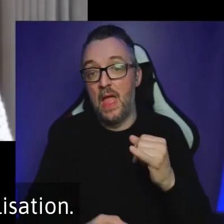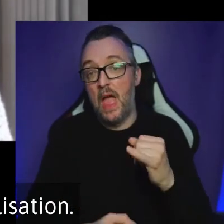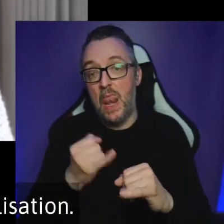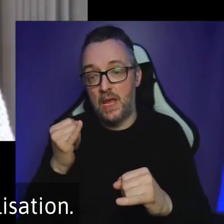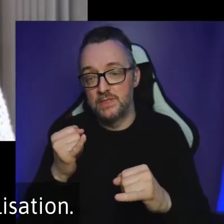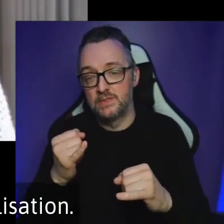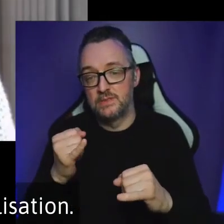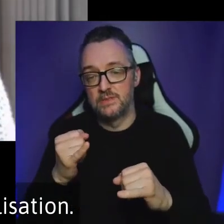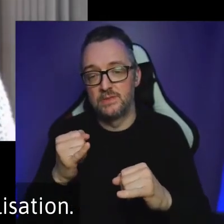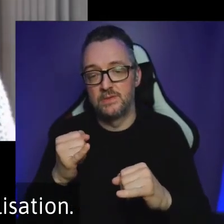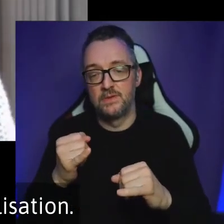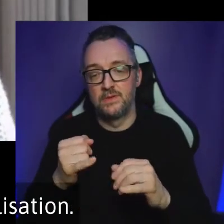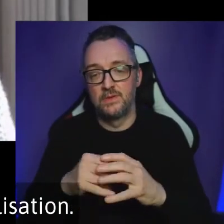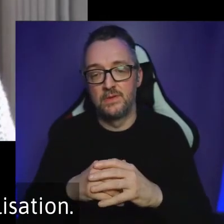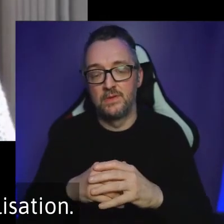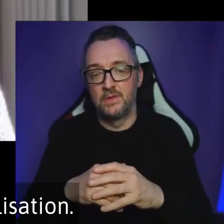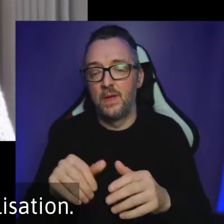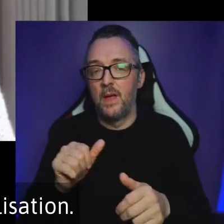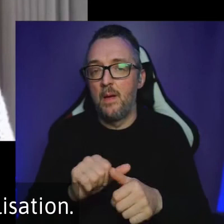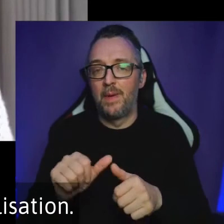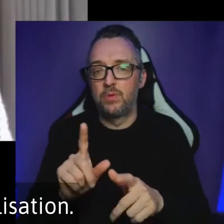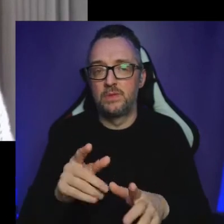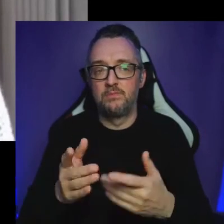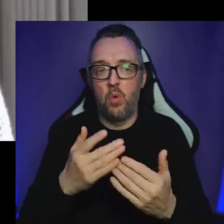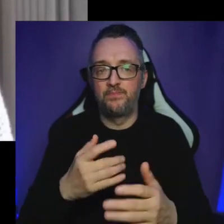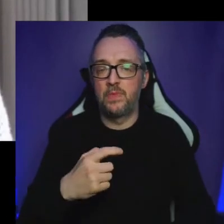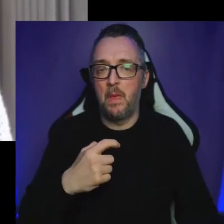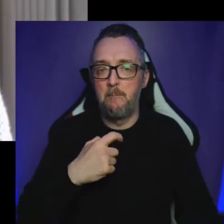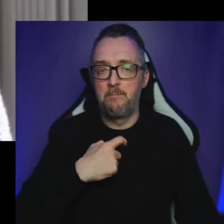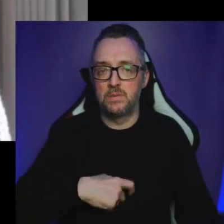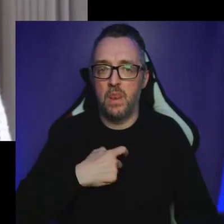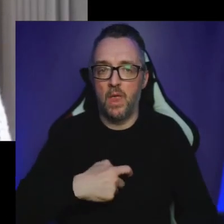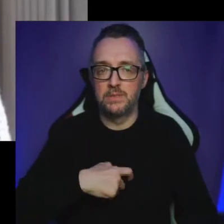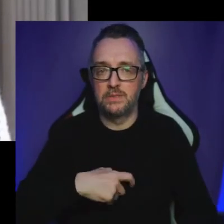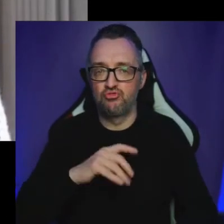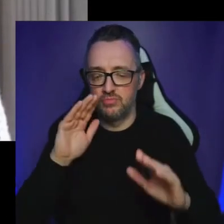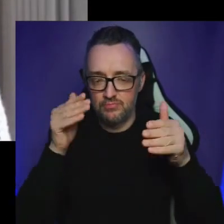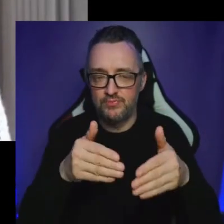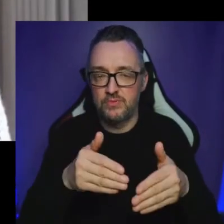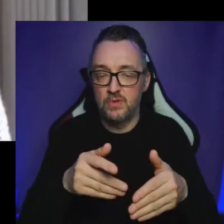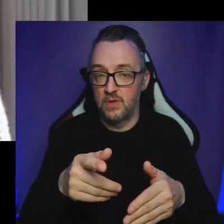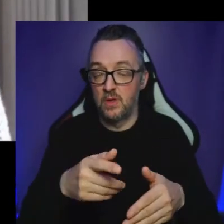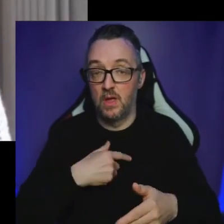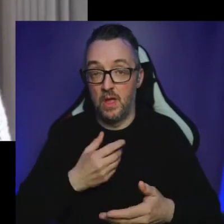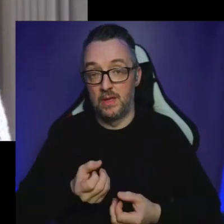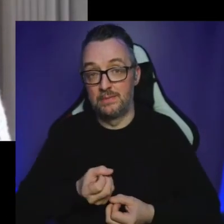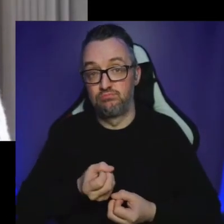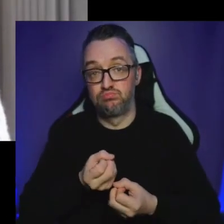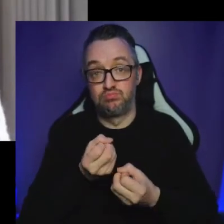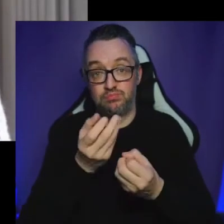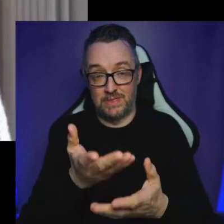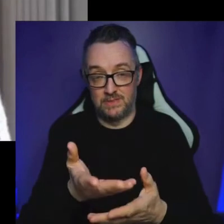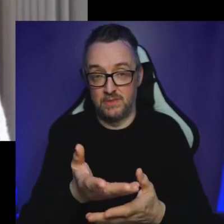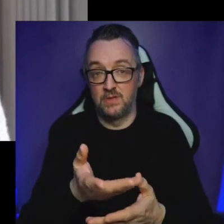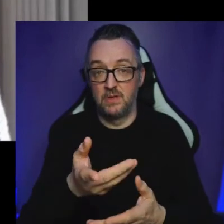really is better personalization. So we present up content now and it's, you